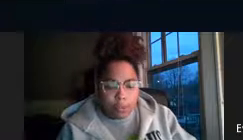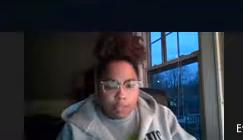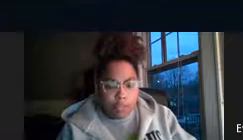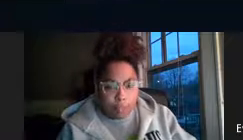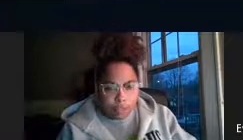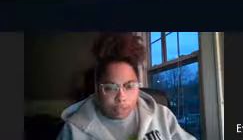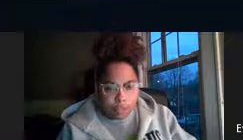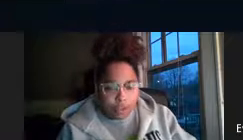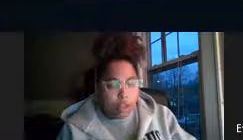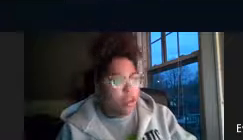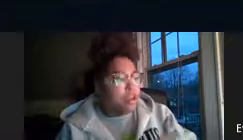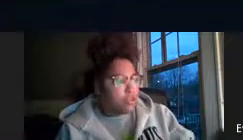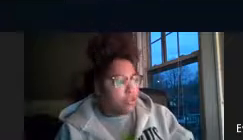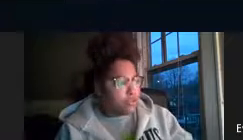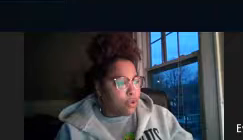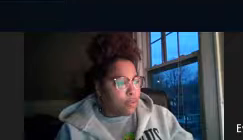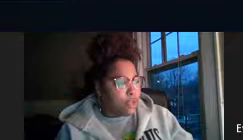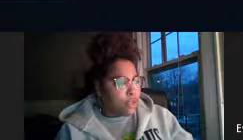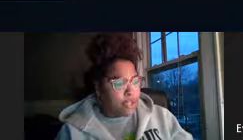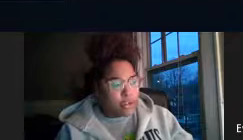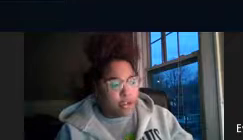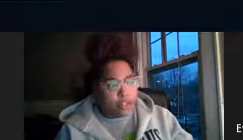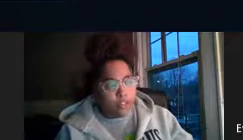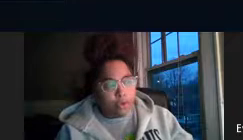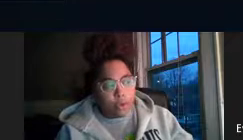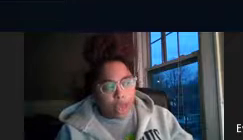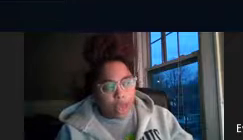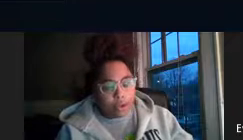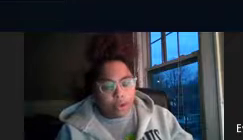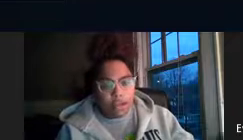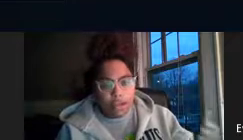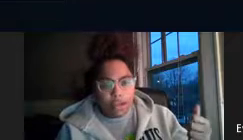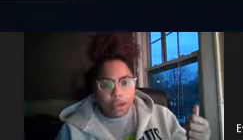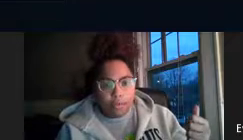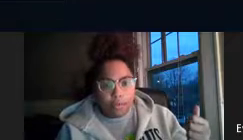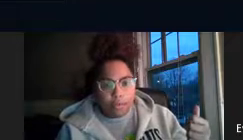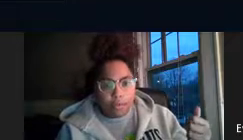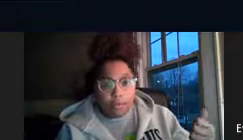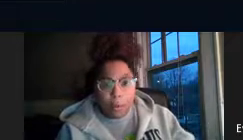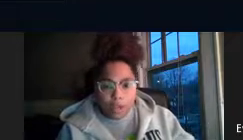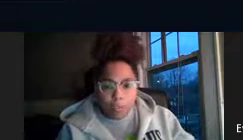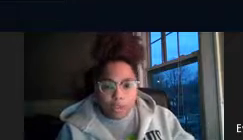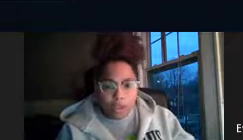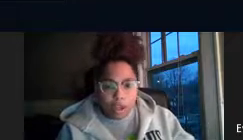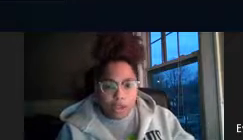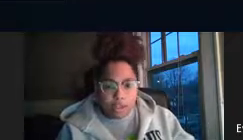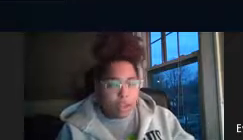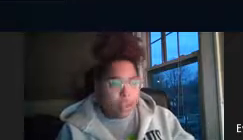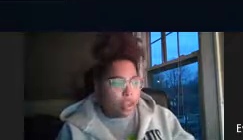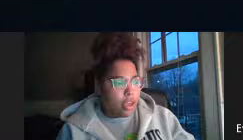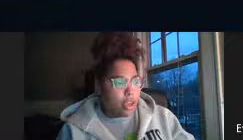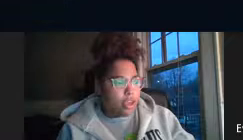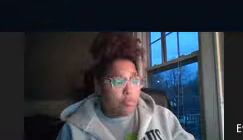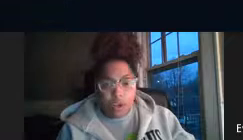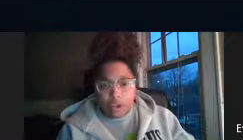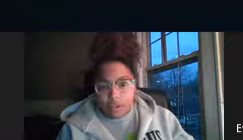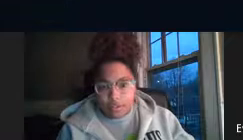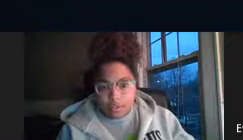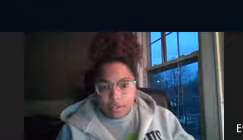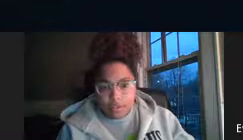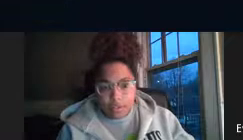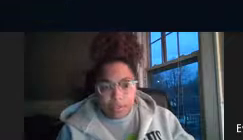is currently being implemented. So this recommendation here is to add property damage calls